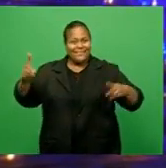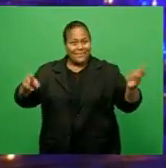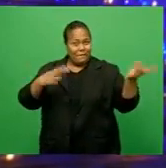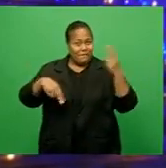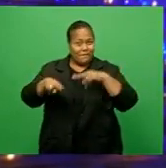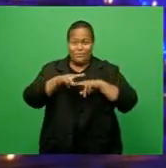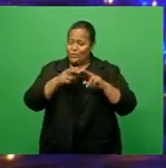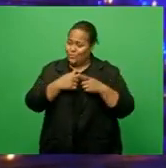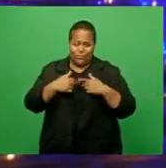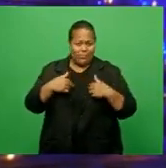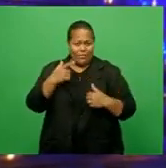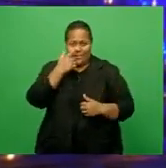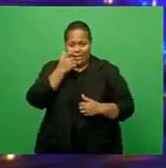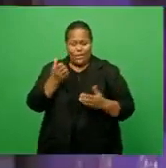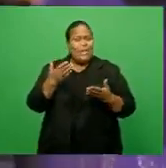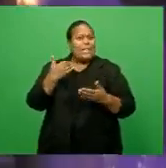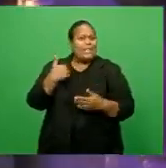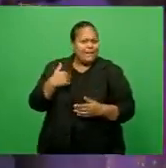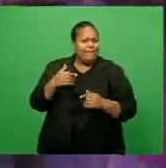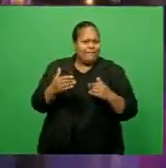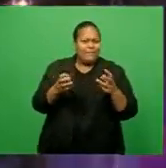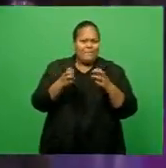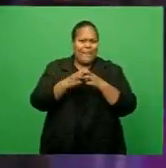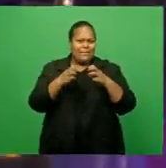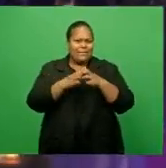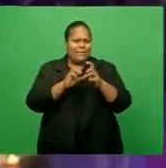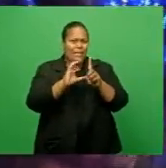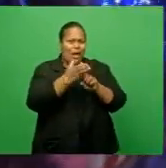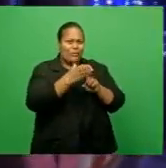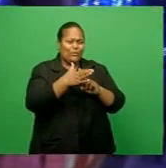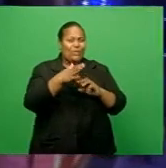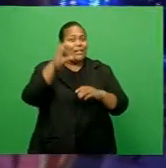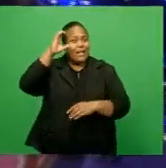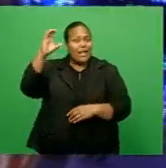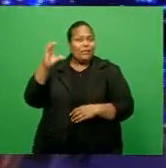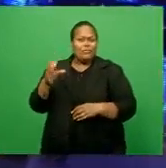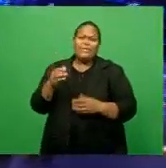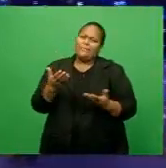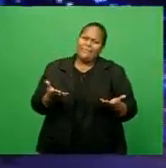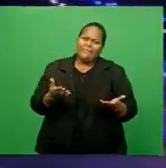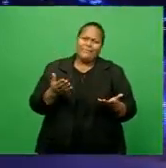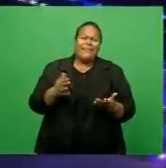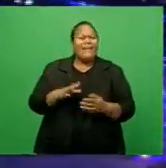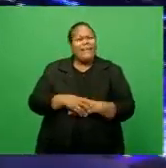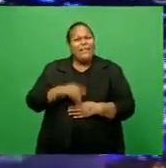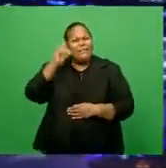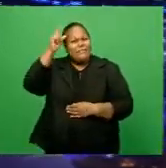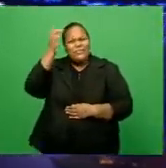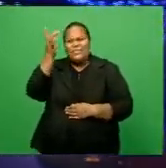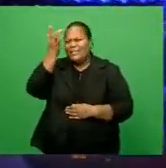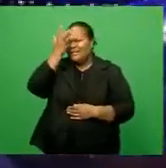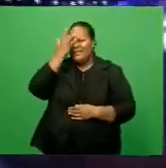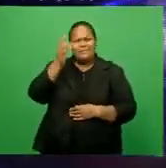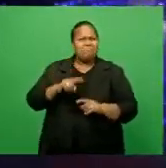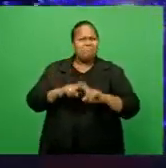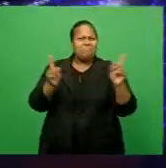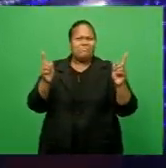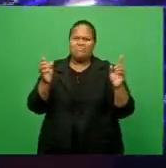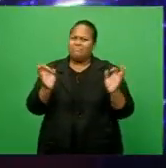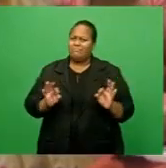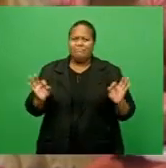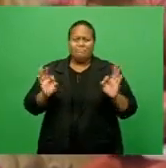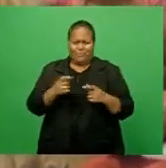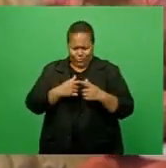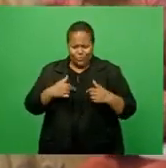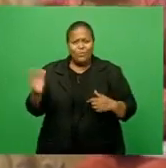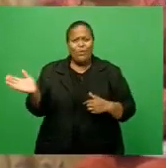in a multicultural country, and I think for Fijian and Indian there is no differences. I think we are all one, and I think if